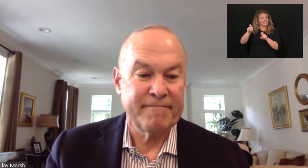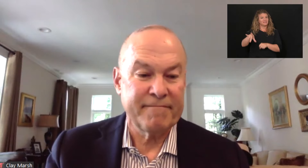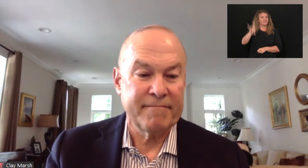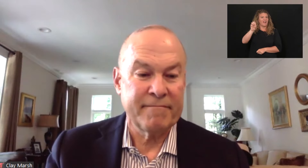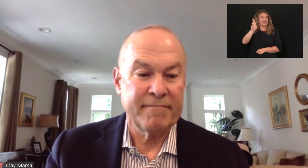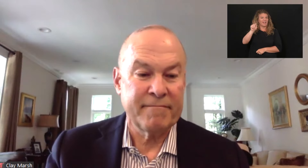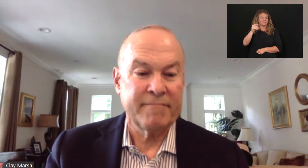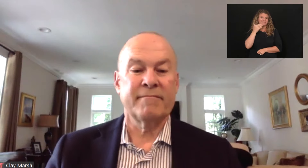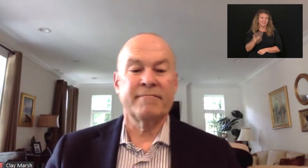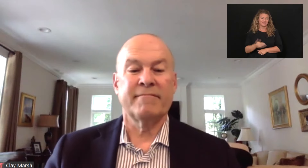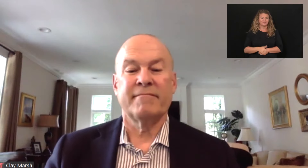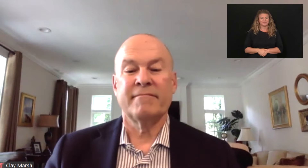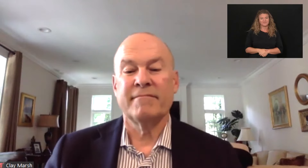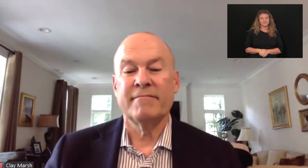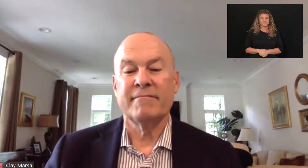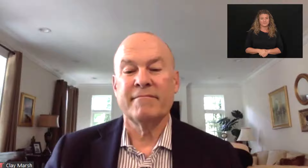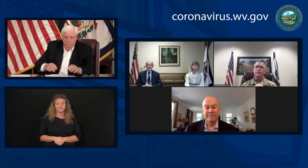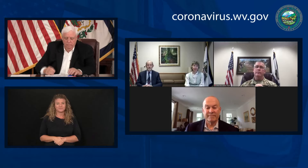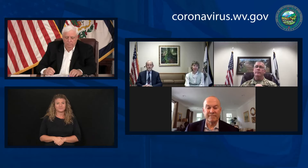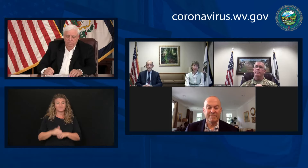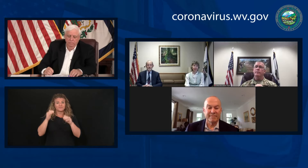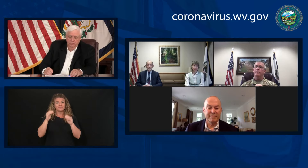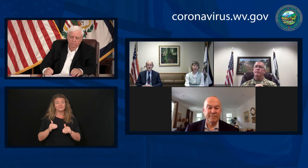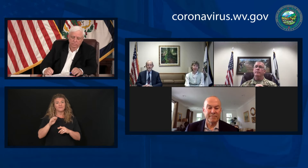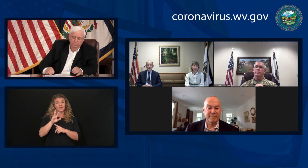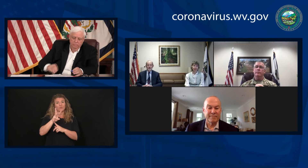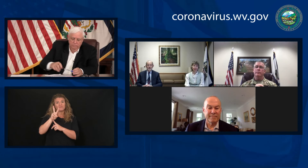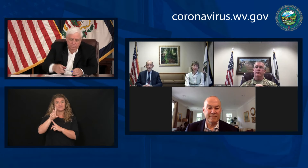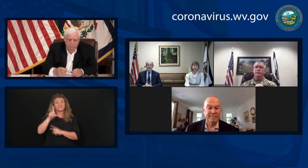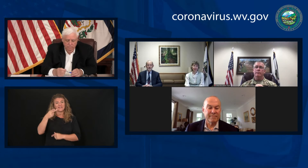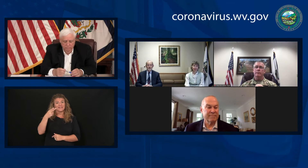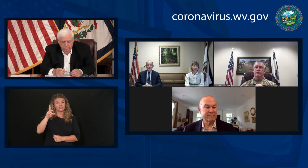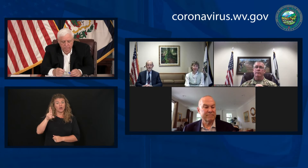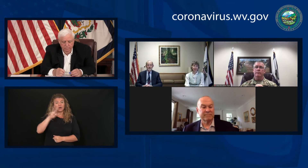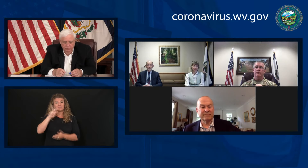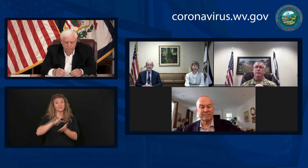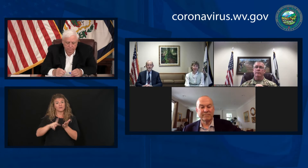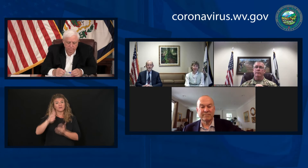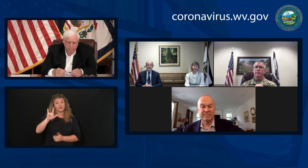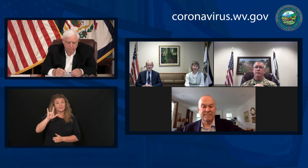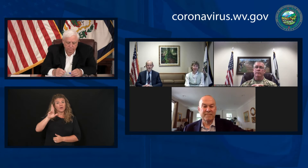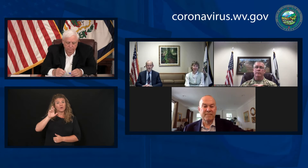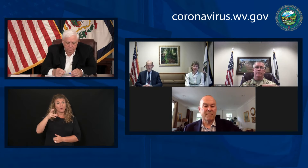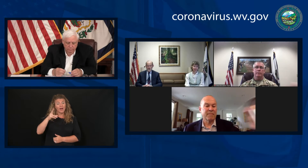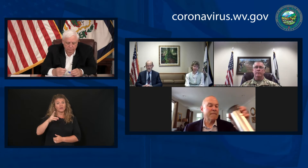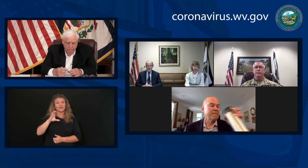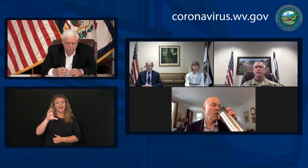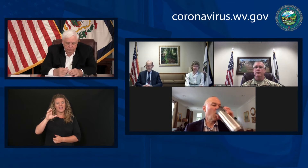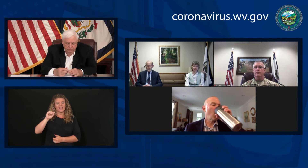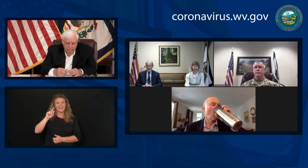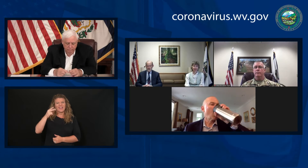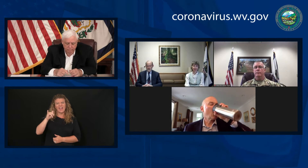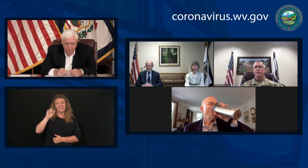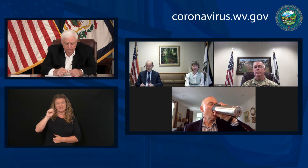All right, thank you, Dr. Marsh. Next, we'll go to the West Virginia DHHR with Secretary Bill Crouch and Dr. Kathy Slemp.